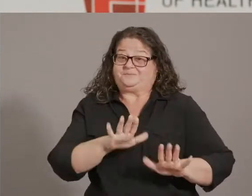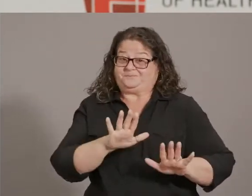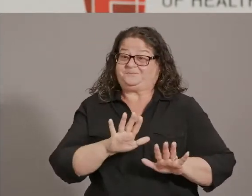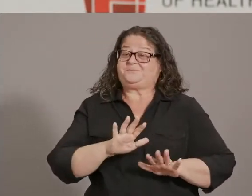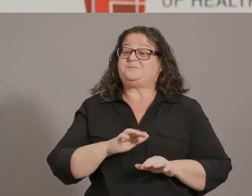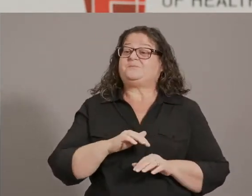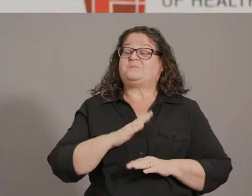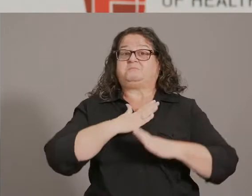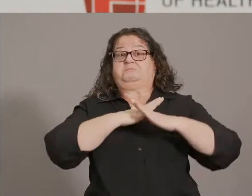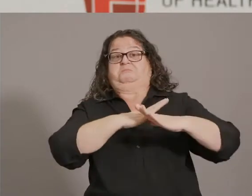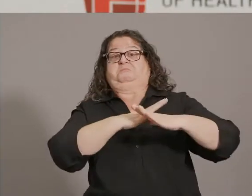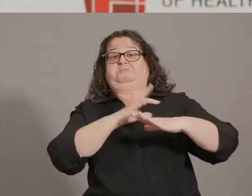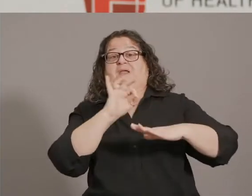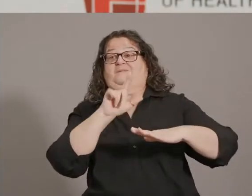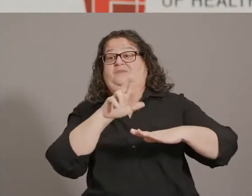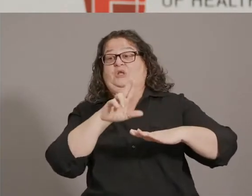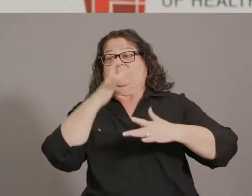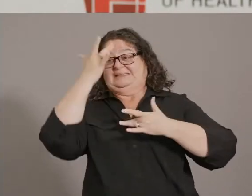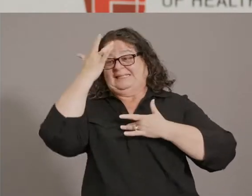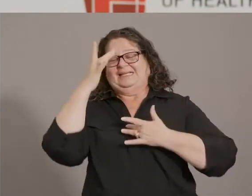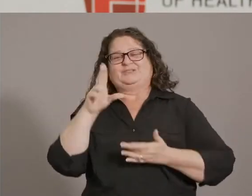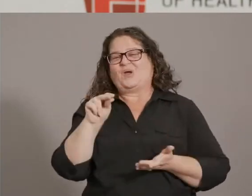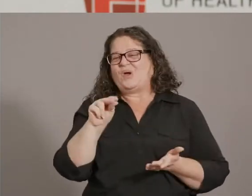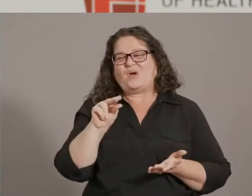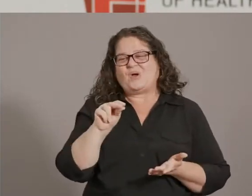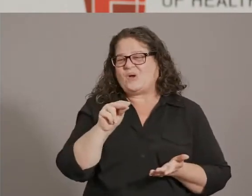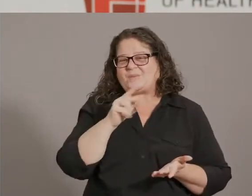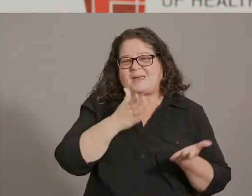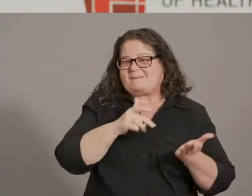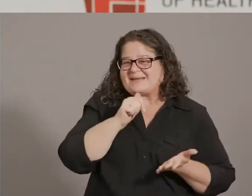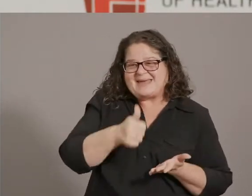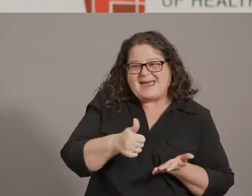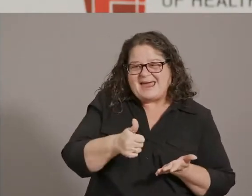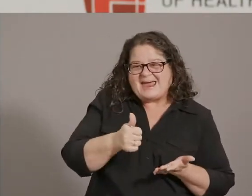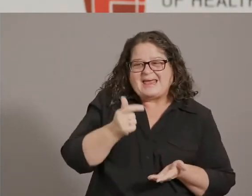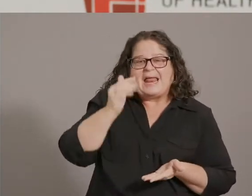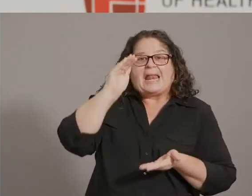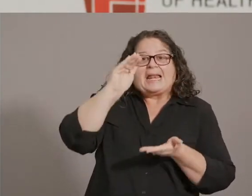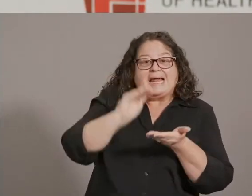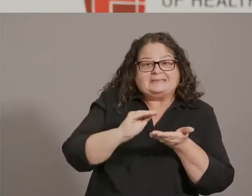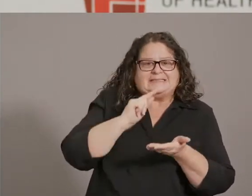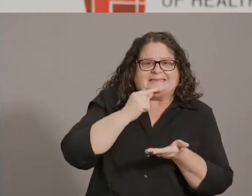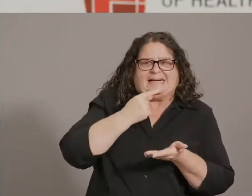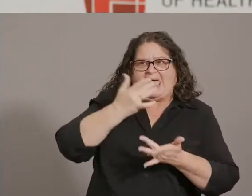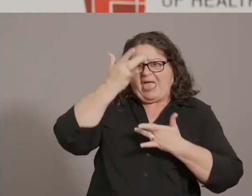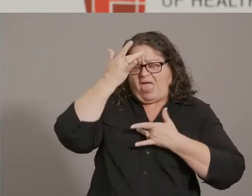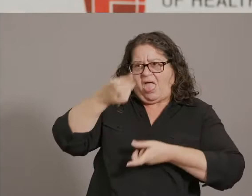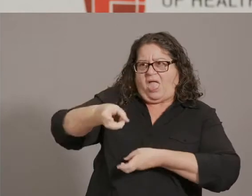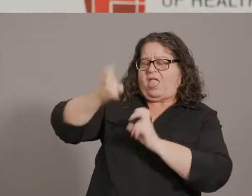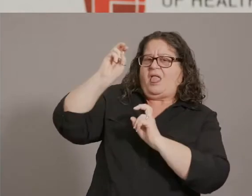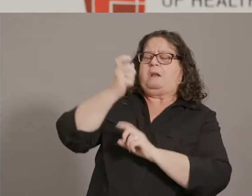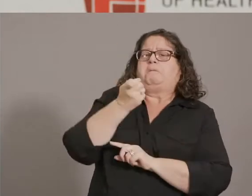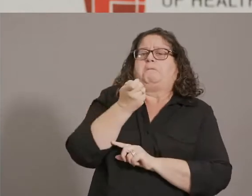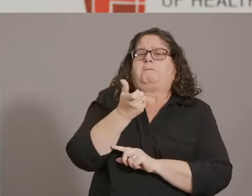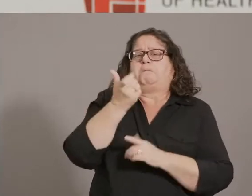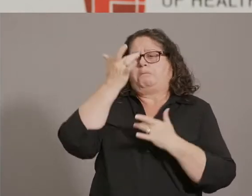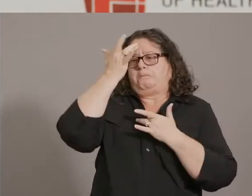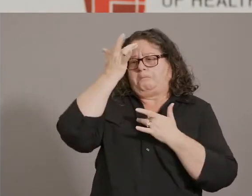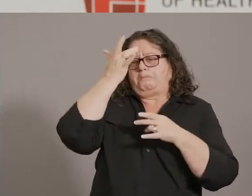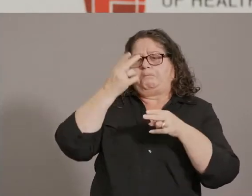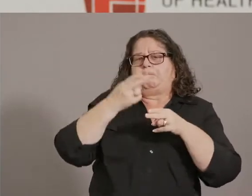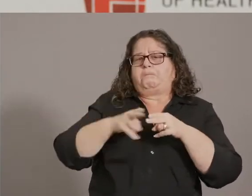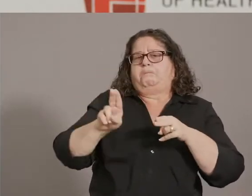you from getting the flu, but it's going to reduce your severity. It's going to reduce the length that you can transmit it to others. It